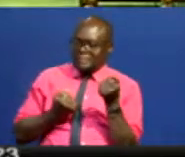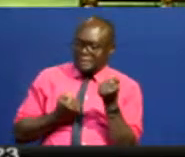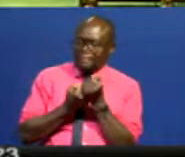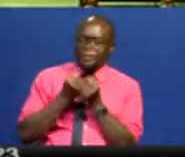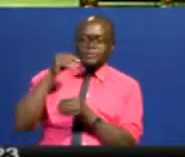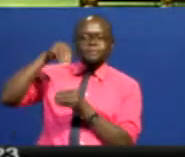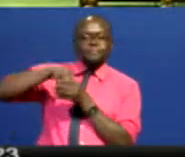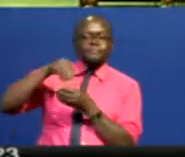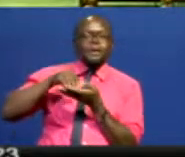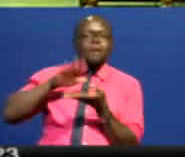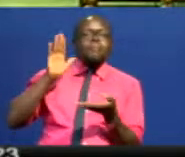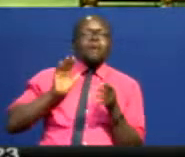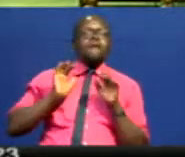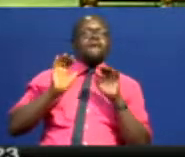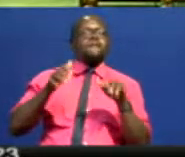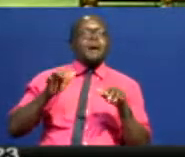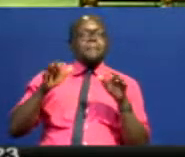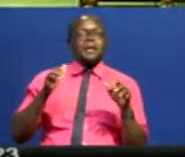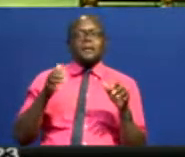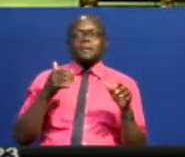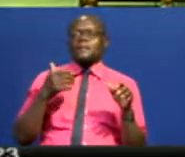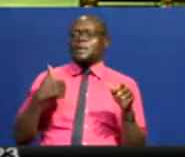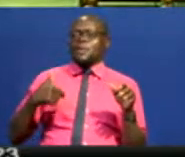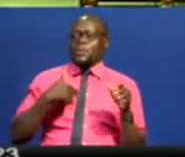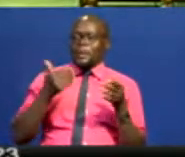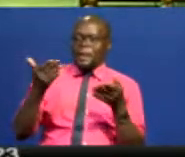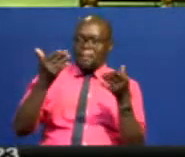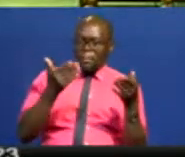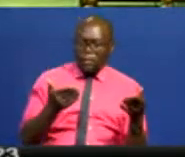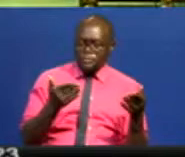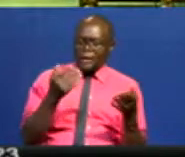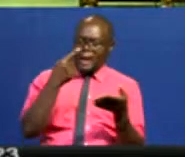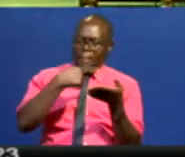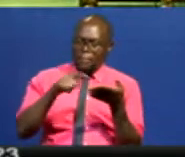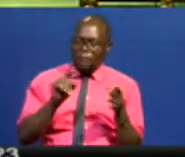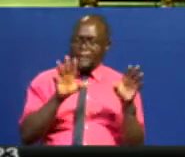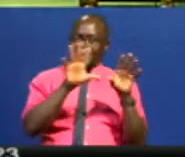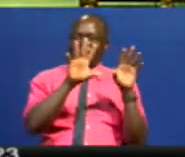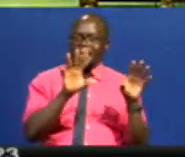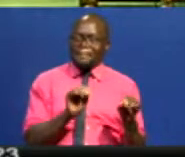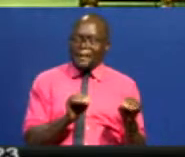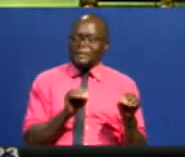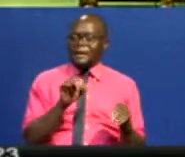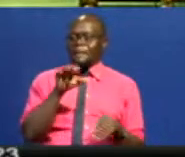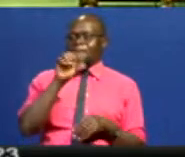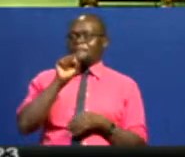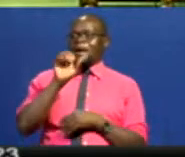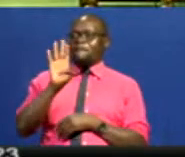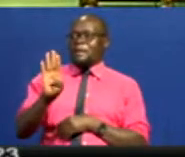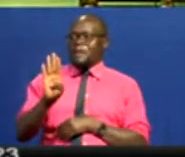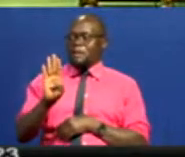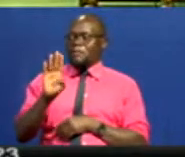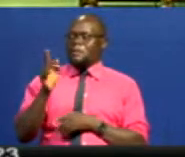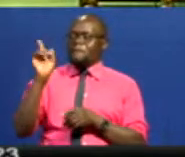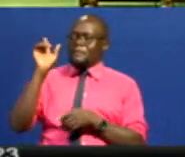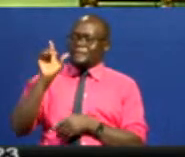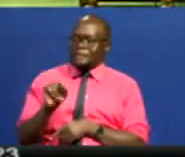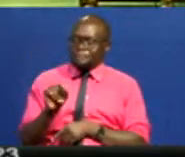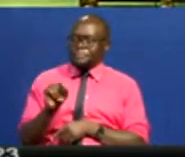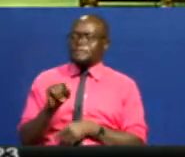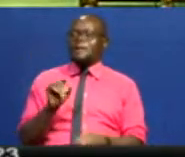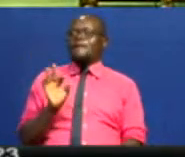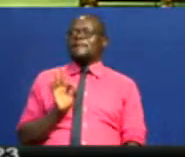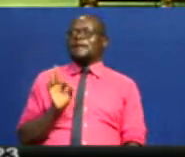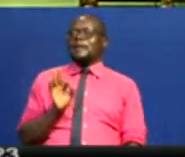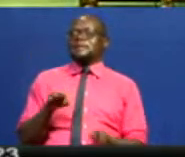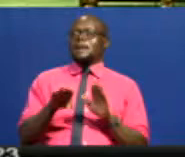in agriculture, Honorable Speaker. We put in and passed in the main budget 5 billion Kenya shillings for the subsidized